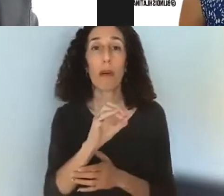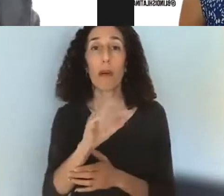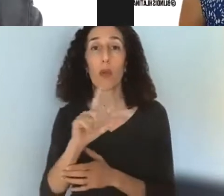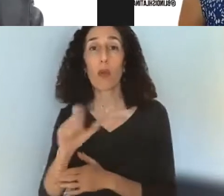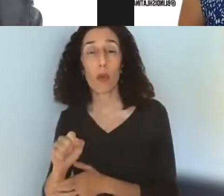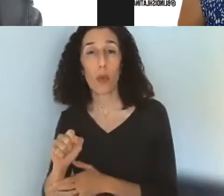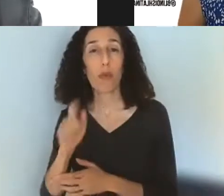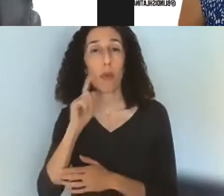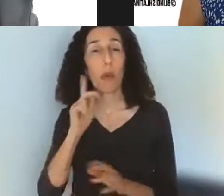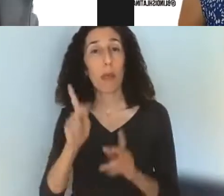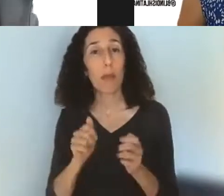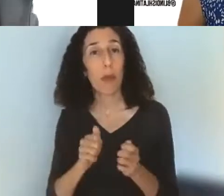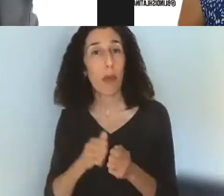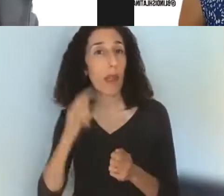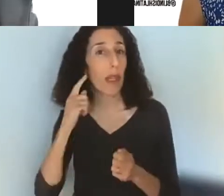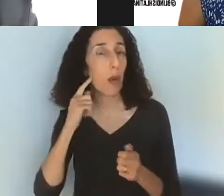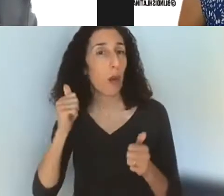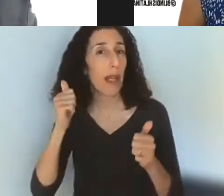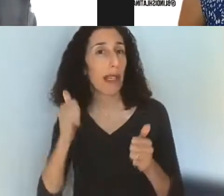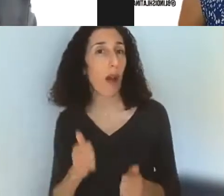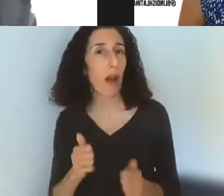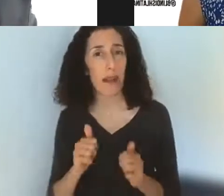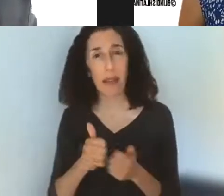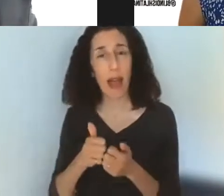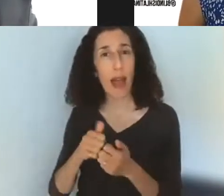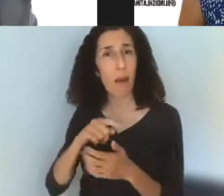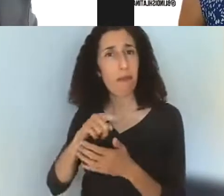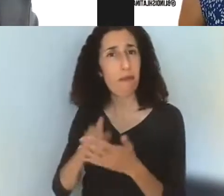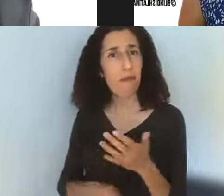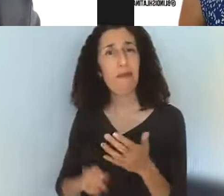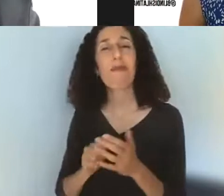about it. And so I think we're going to grab a link for our